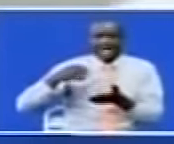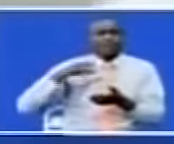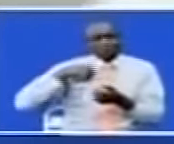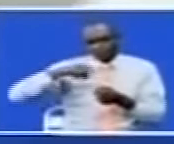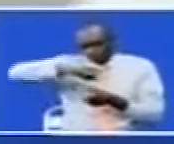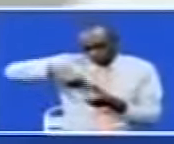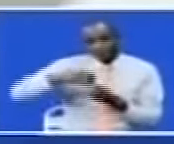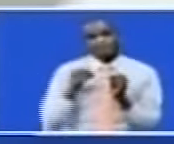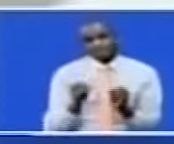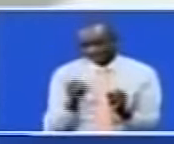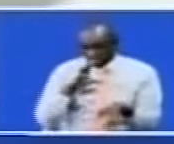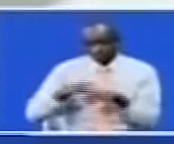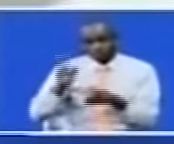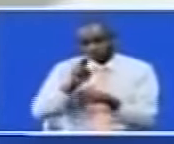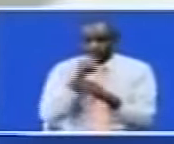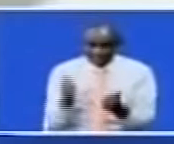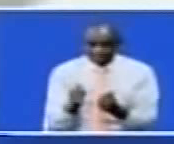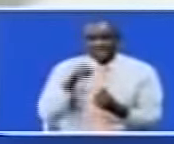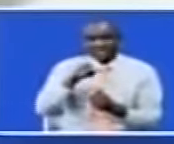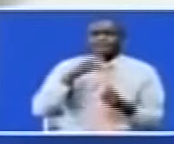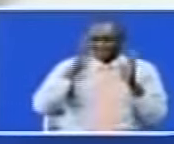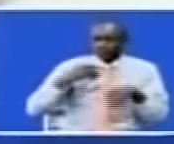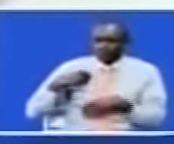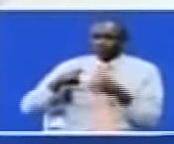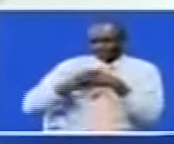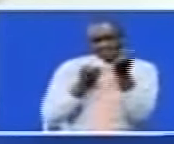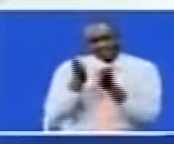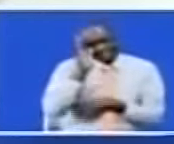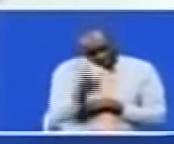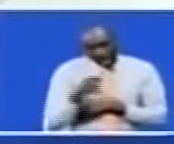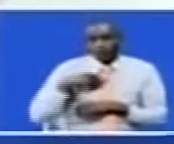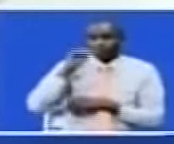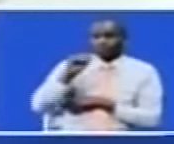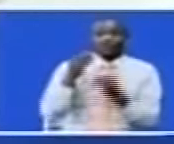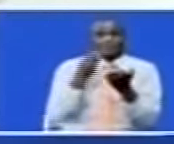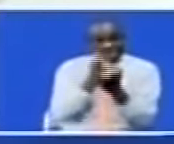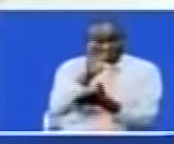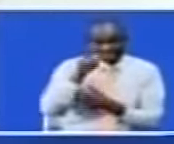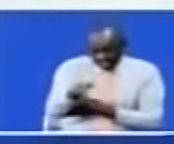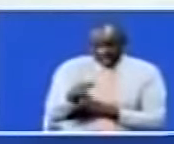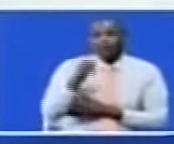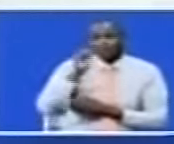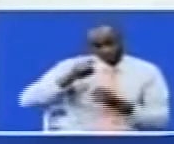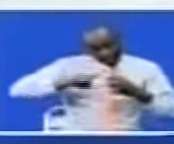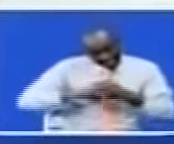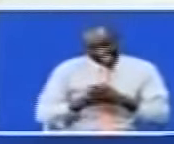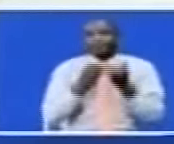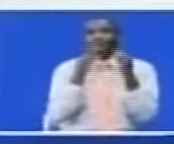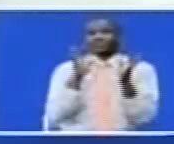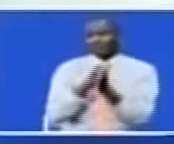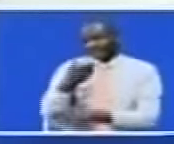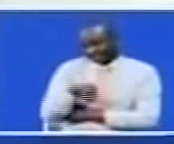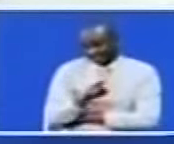exploited, and therefore it gives any investor who wants to invest an opportunity to start afresh with us. This